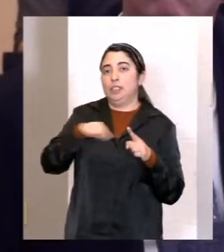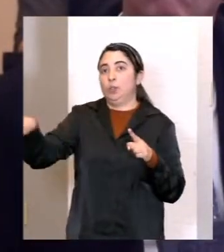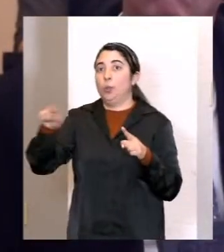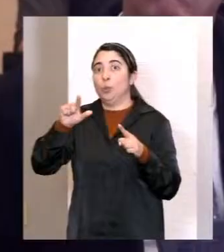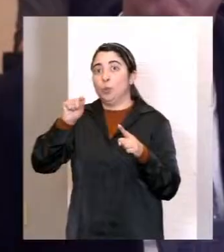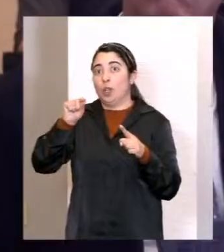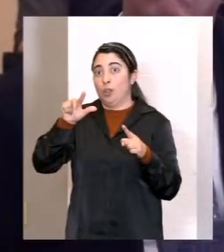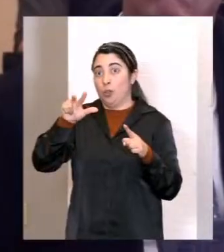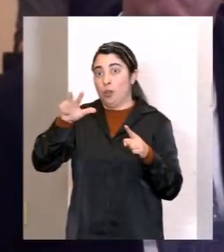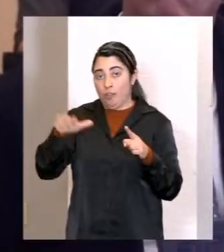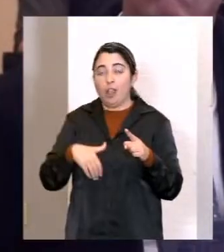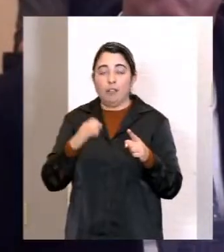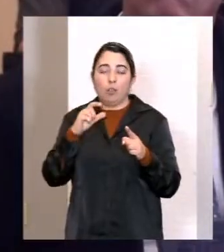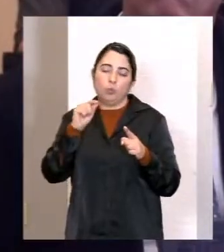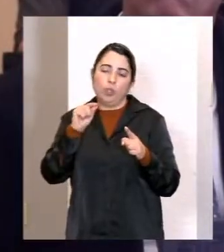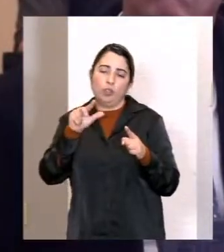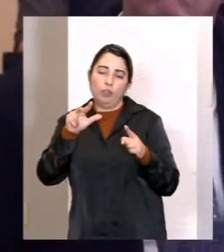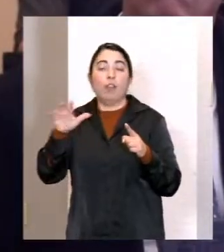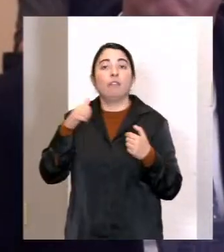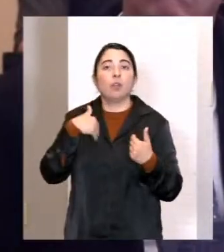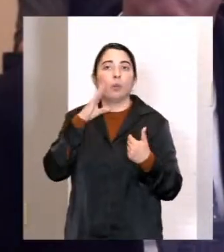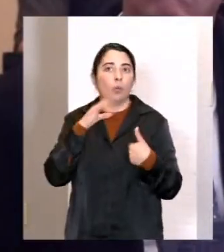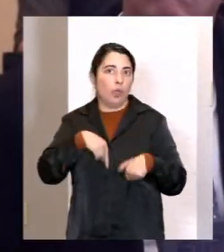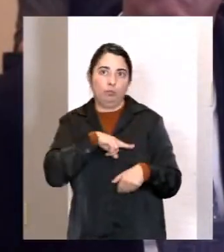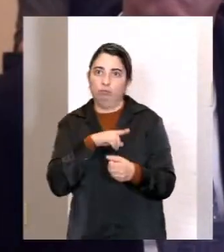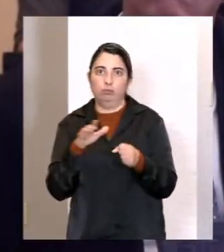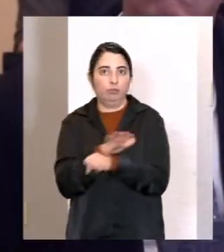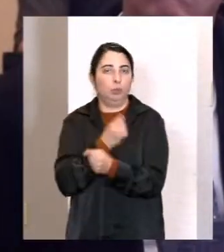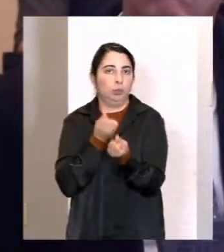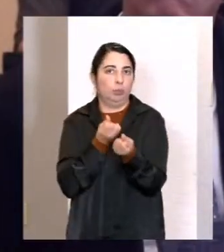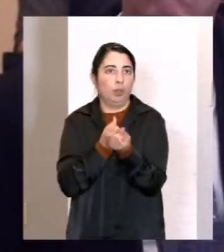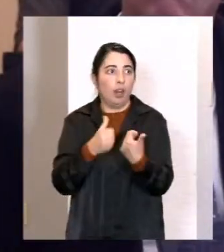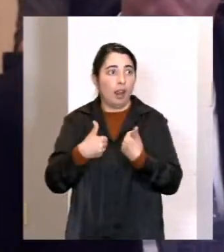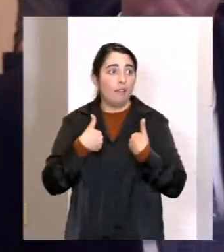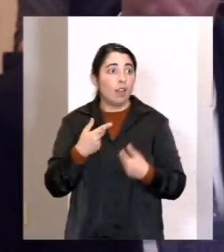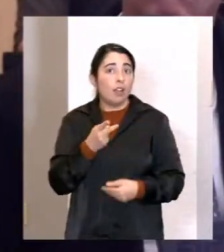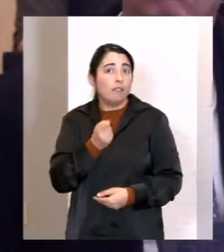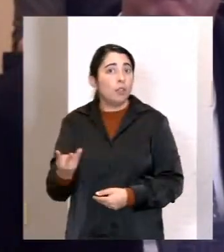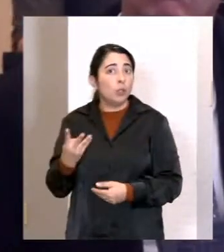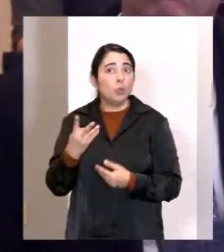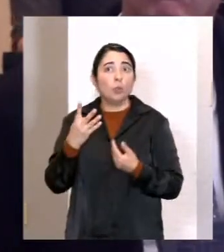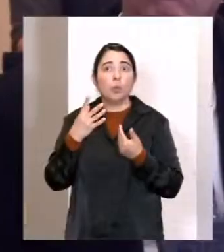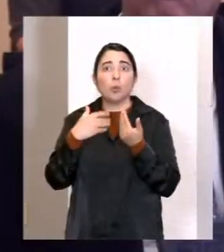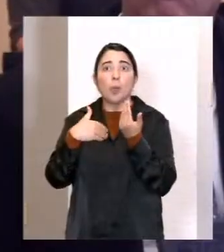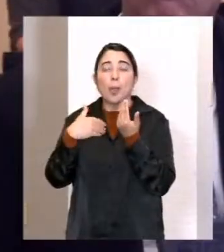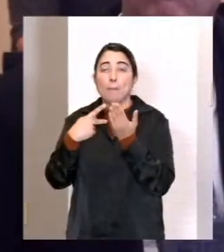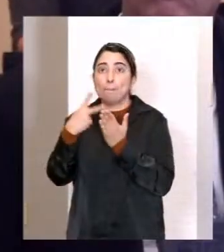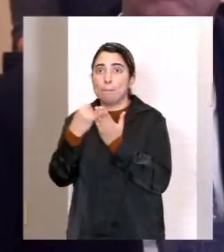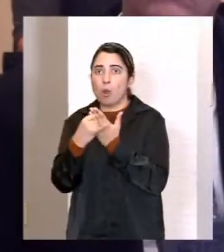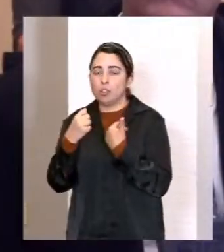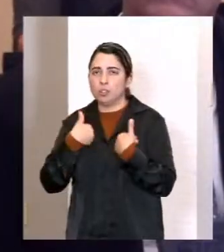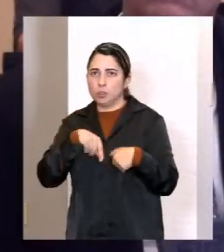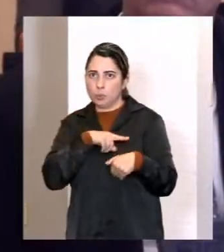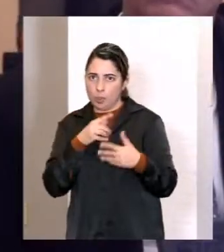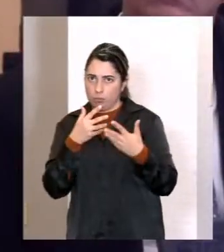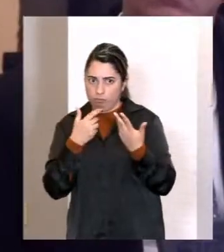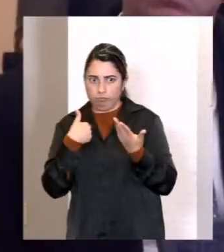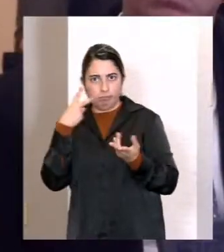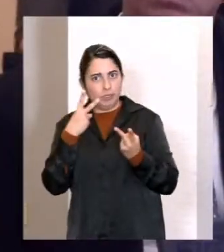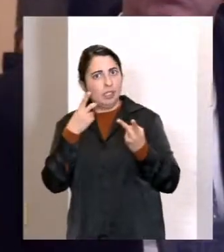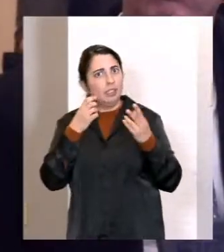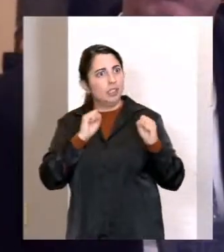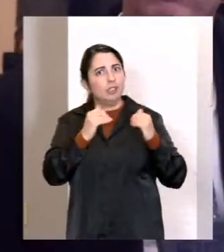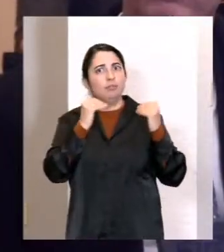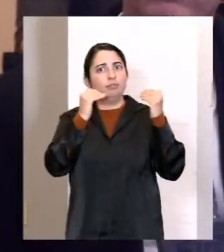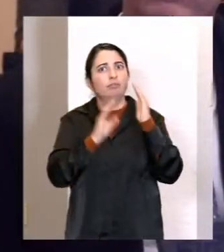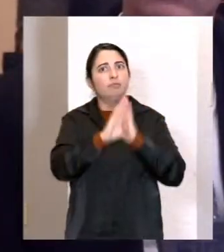Jersey side of the river tonight, I just wanted to point out a couple of projects that we saw that we really could see the benefit of. And number one,